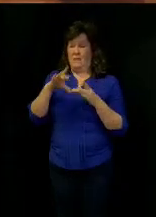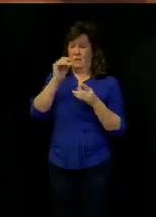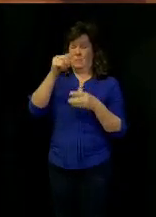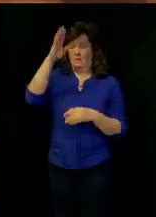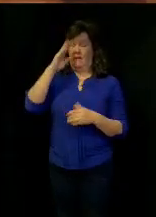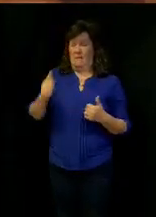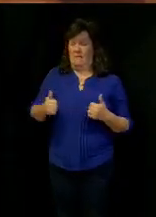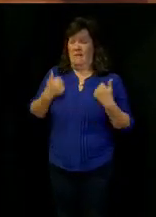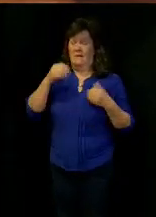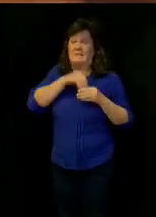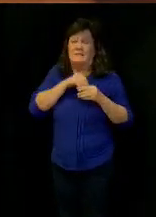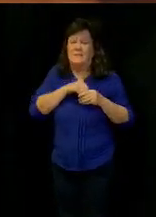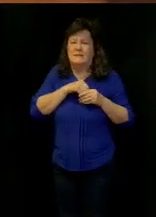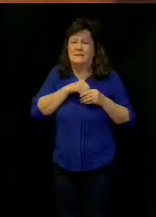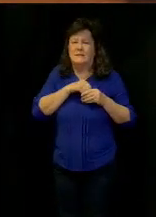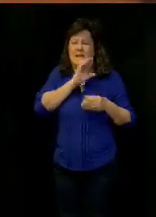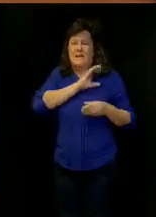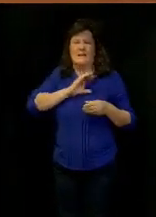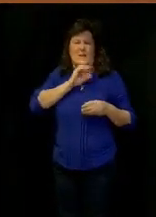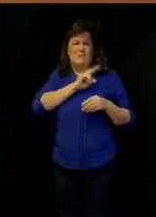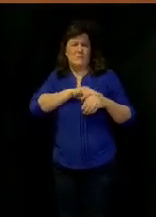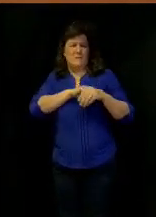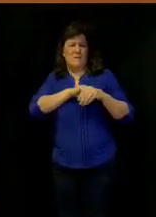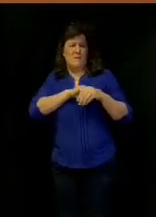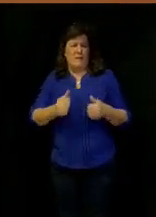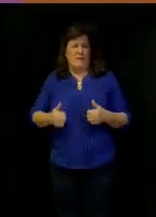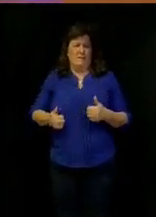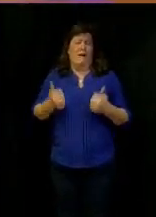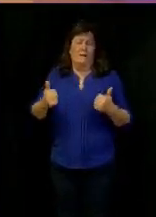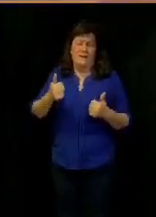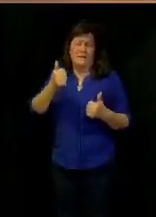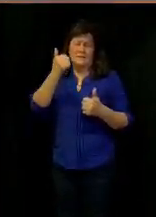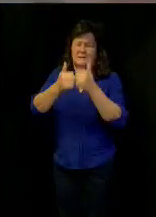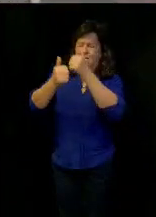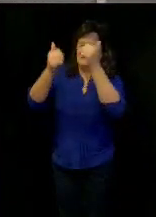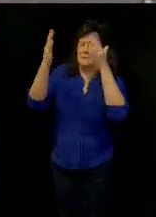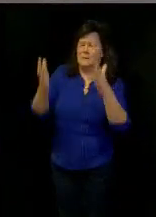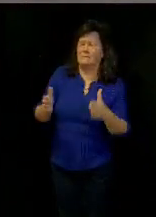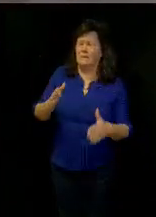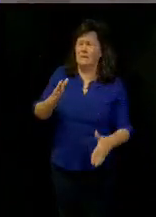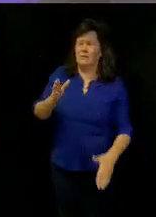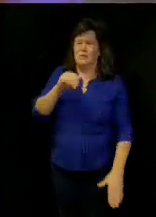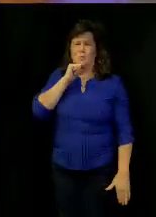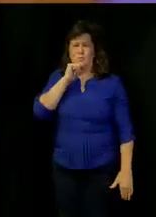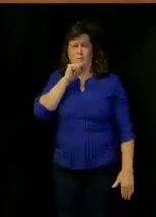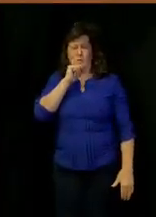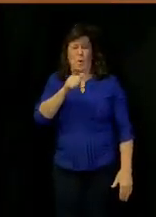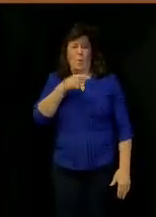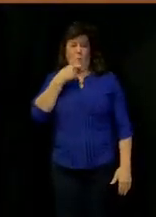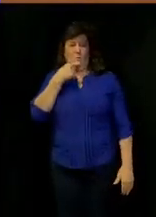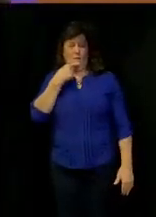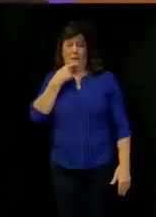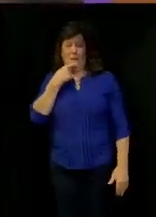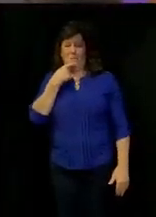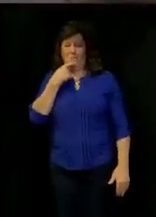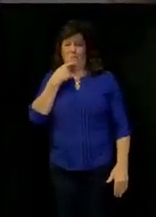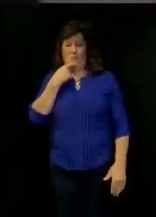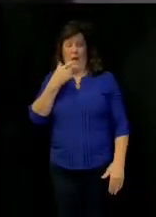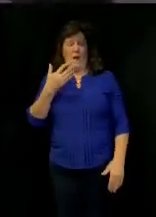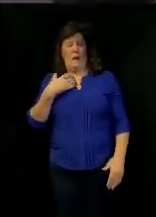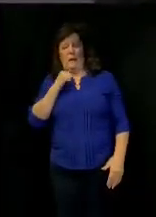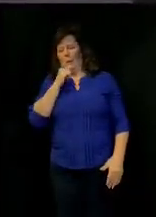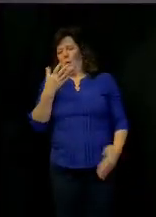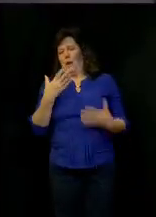of us. His character and his nature is living on the inside of us. Don't say you don't have it. You are a partaker of his